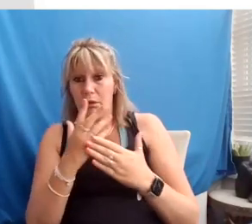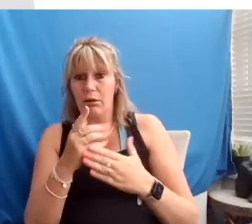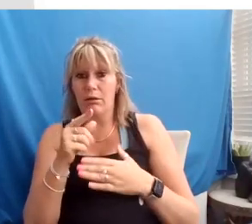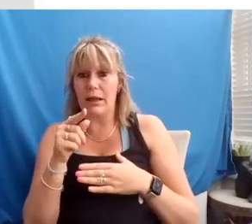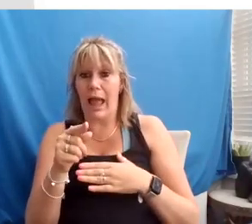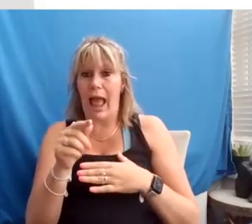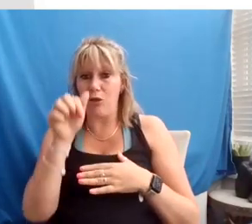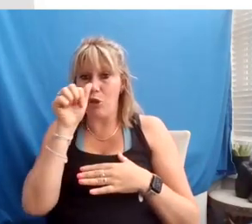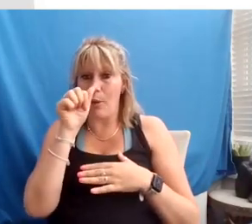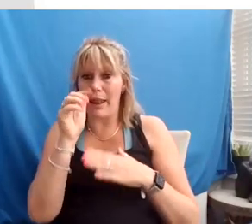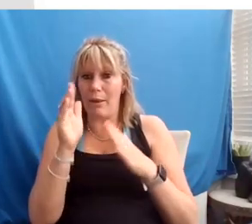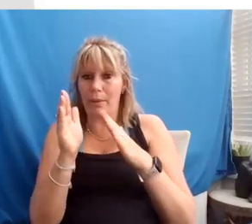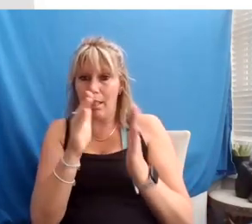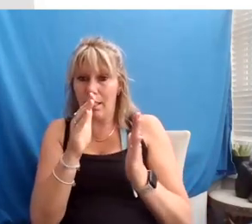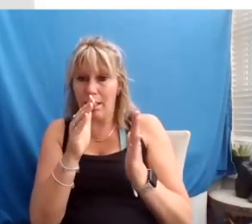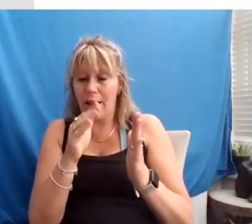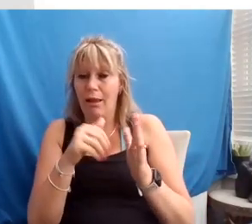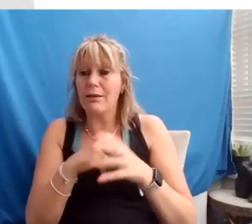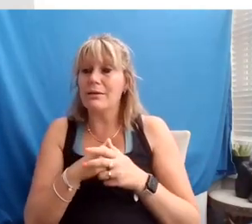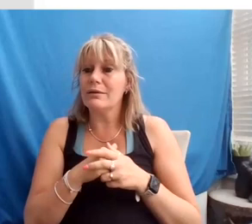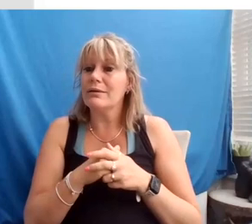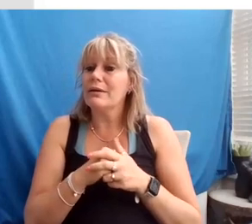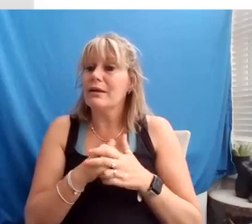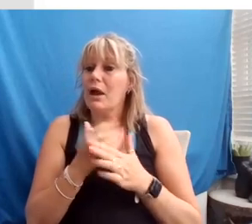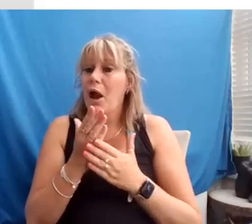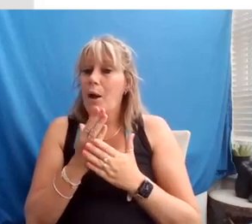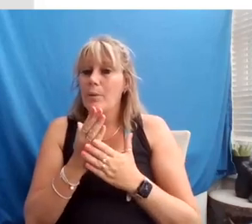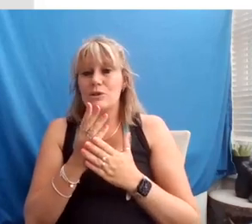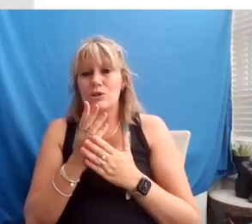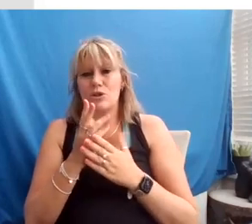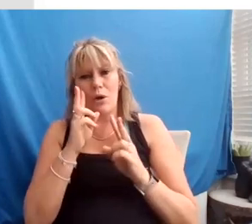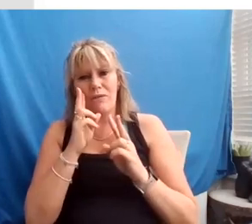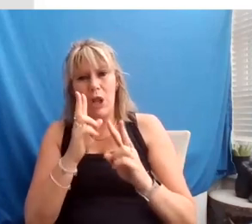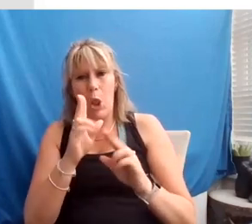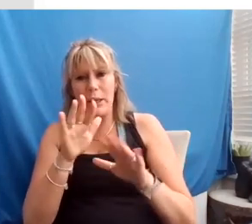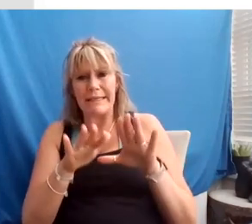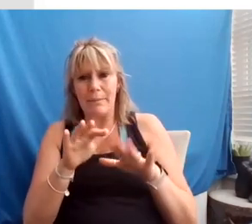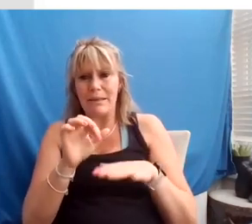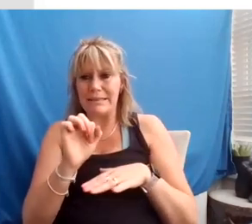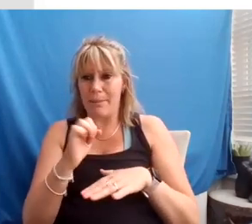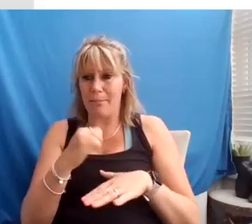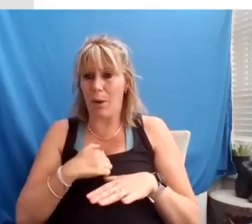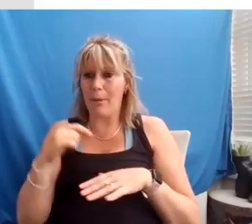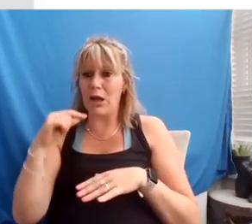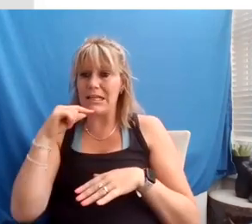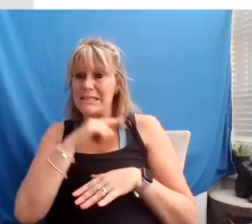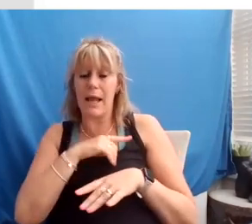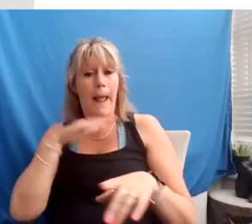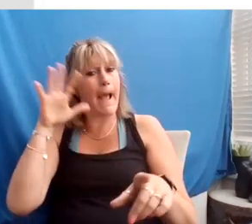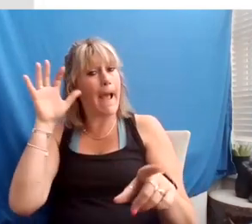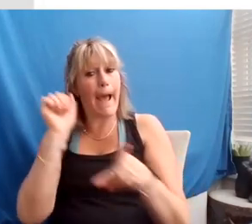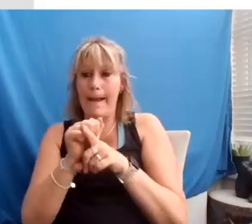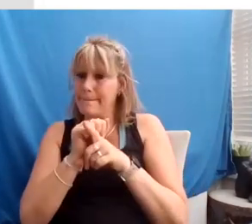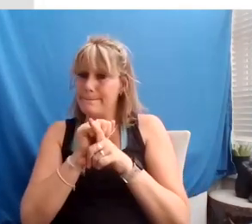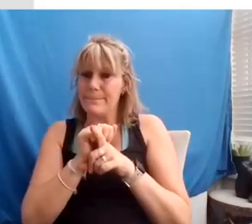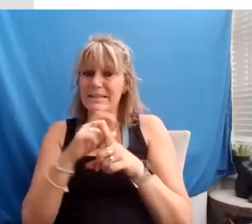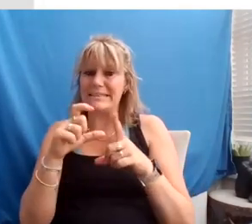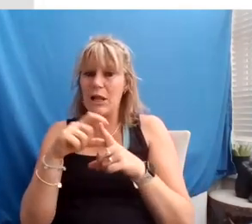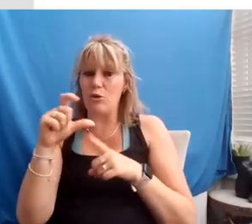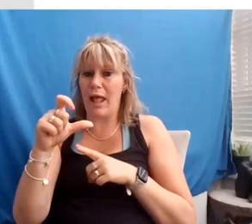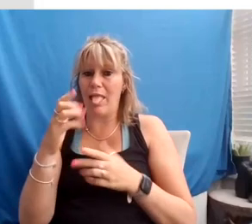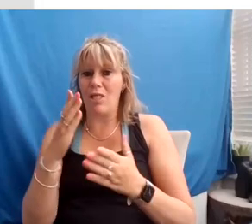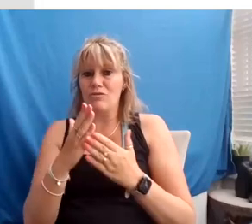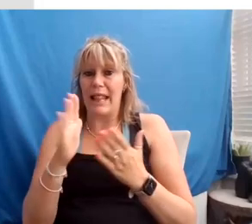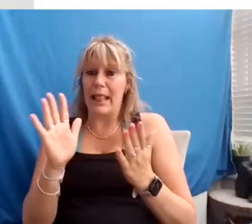wonky. And I wasn't sure it looked like him, but my son immediately recognised him, which really made me